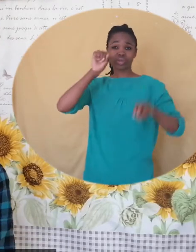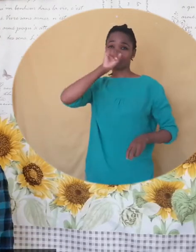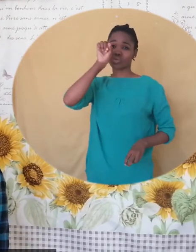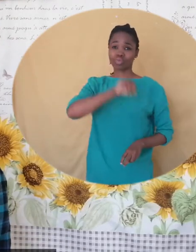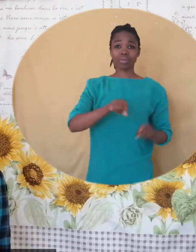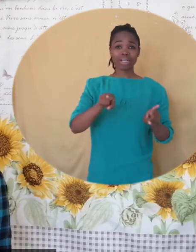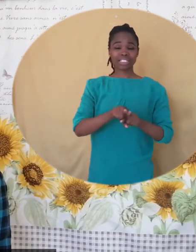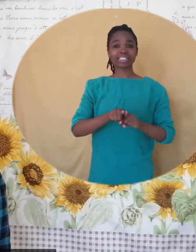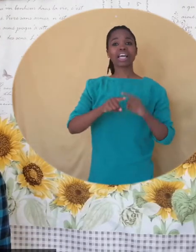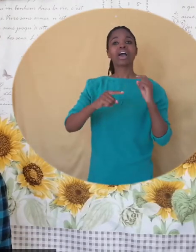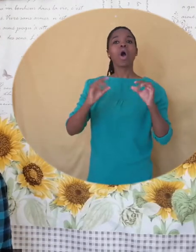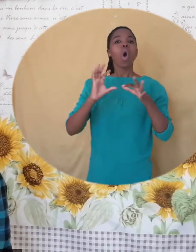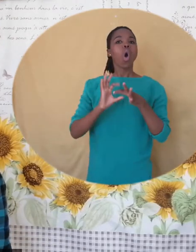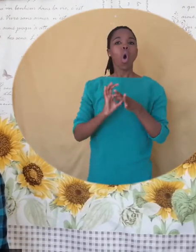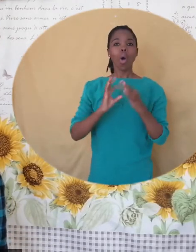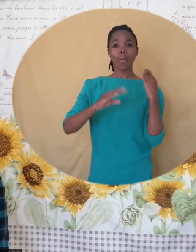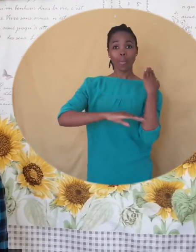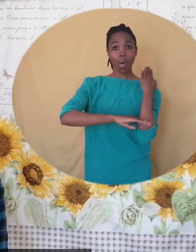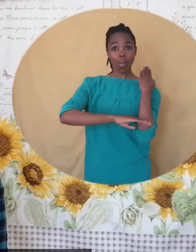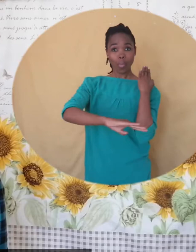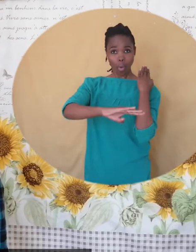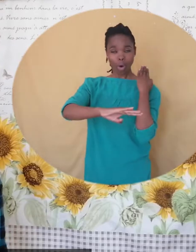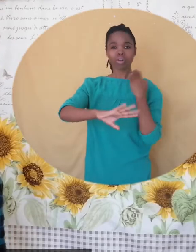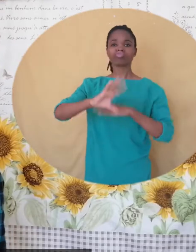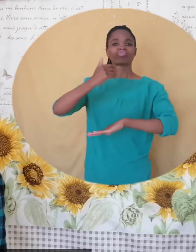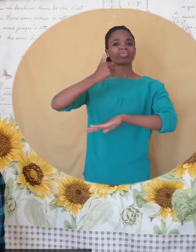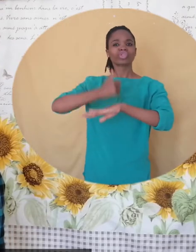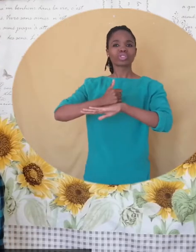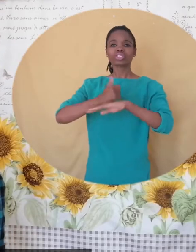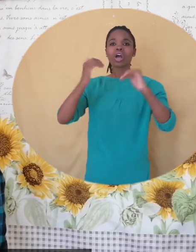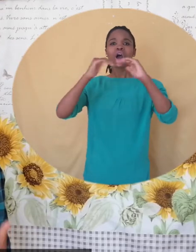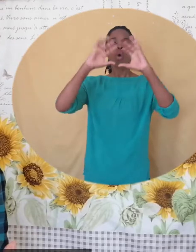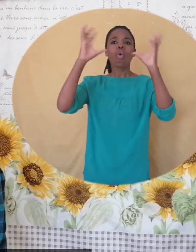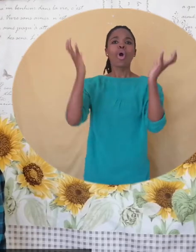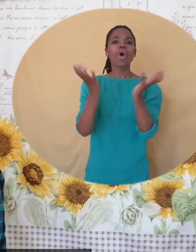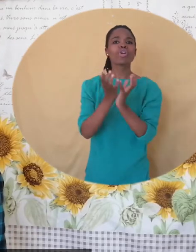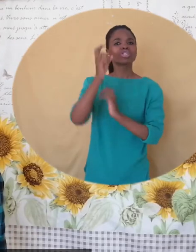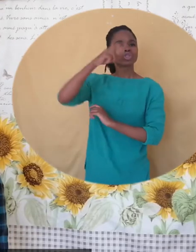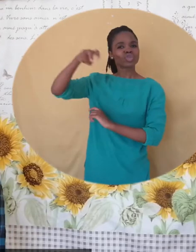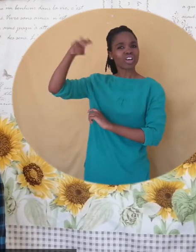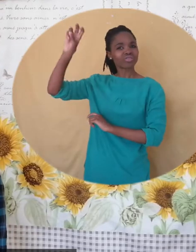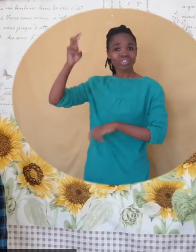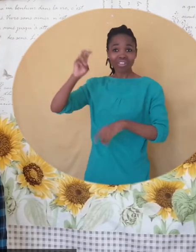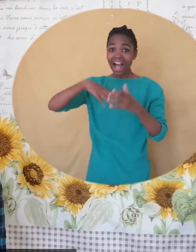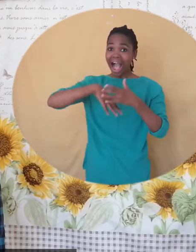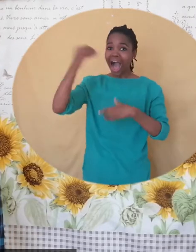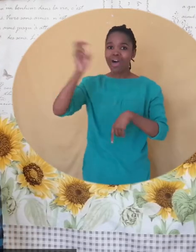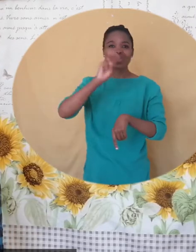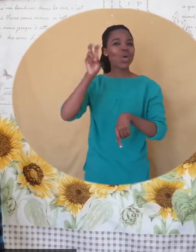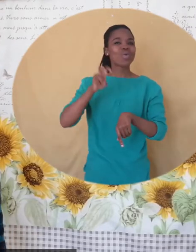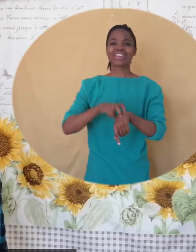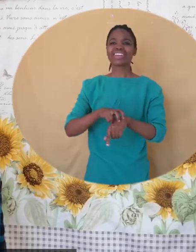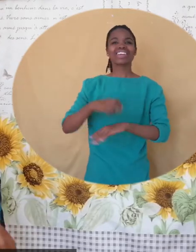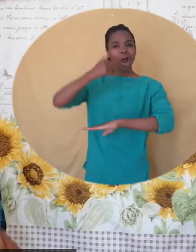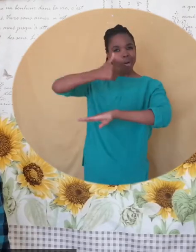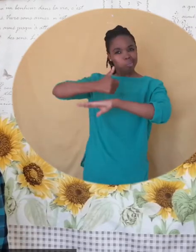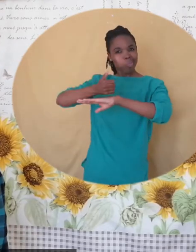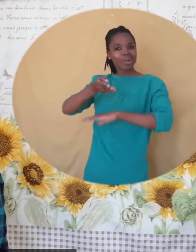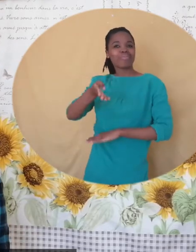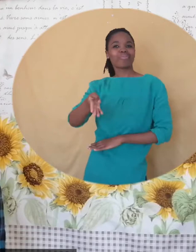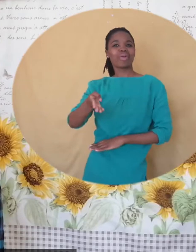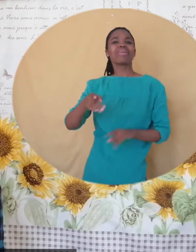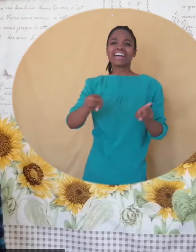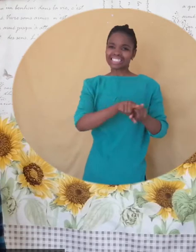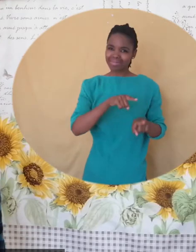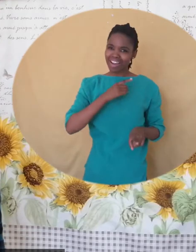There's a quote that I love that says, when you read a book, you can travel the world without leaving your bed. And that's true. When I turn the pages